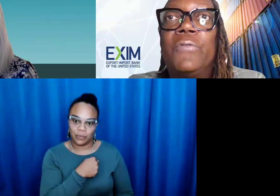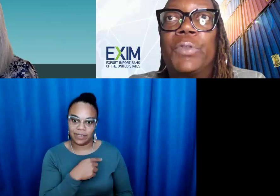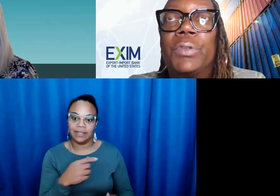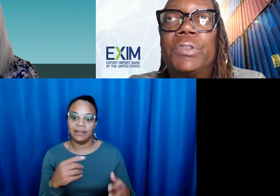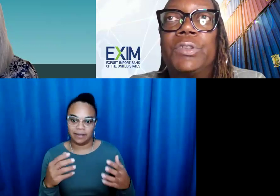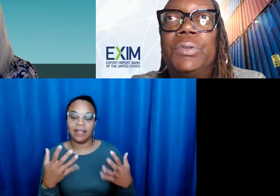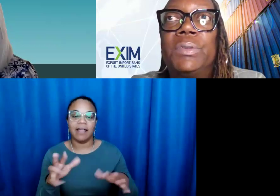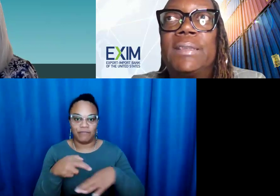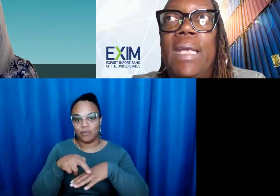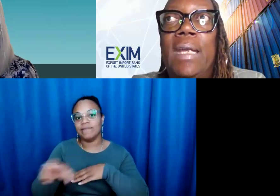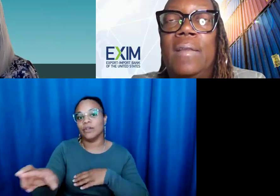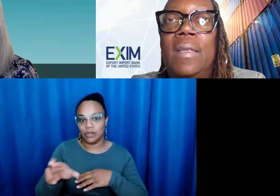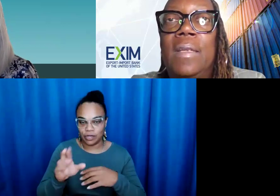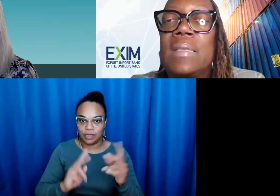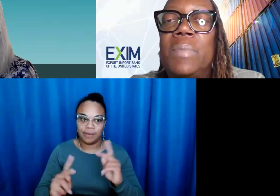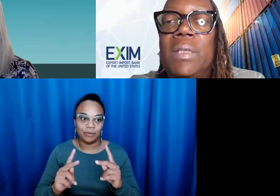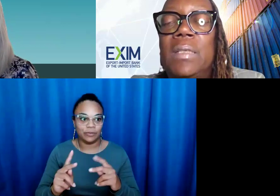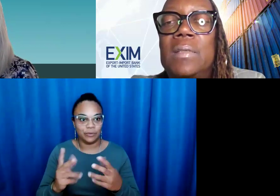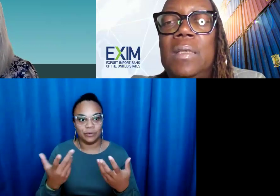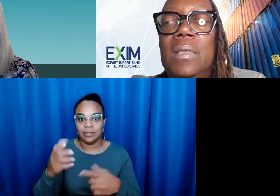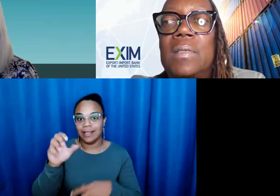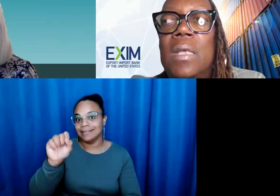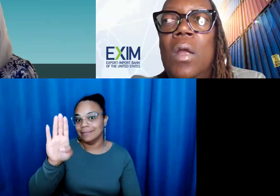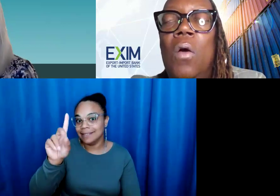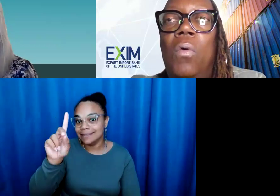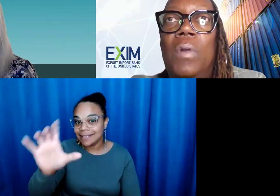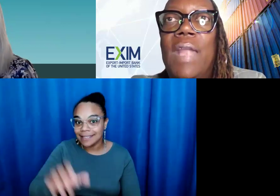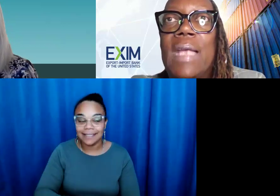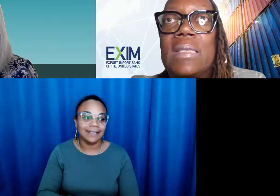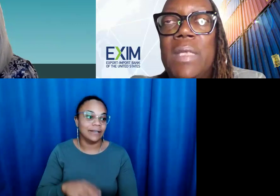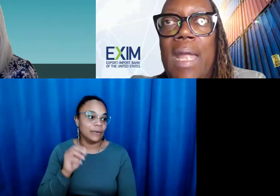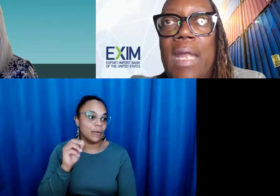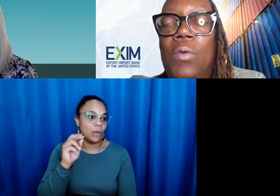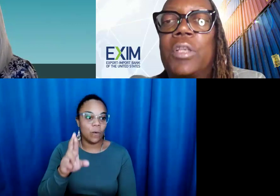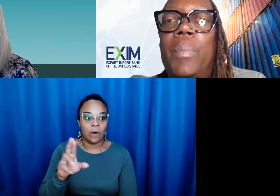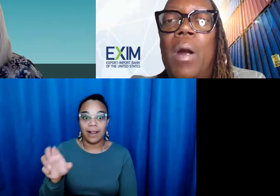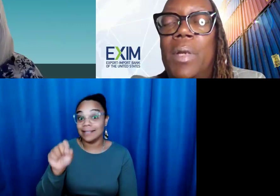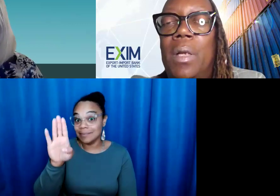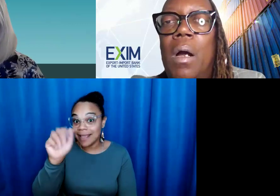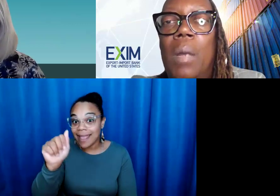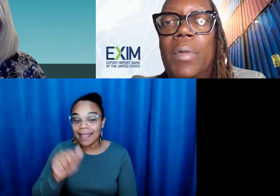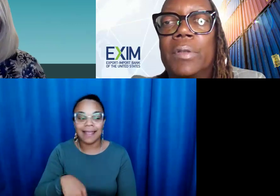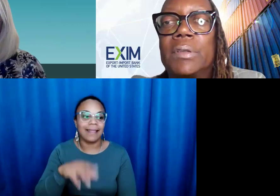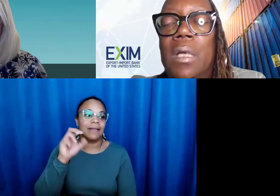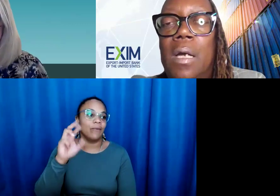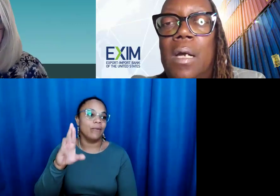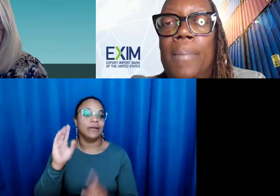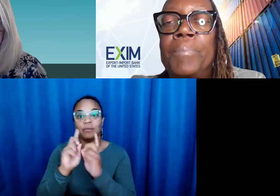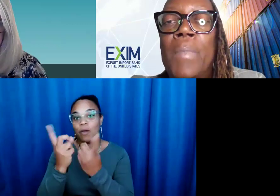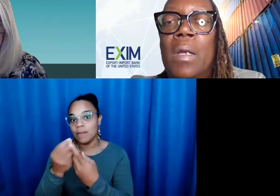made referrals to, say, the SBDCs or the SBA or the Department of